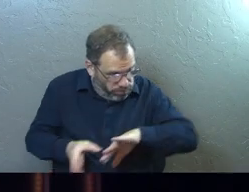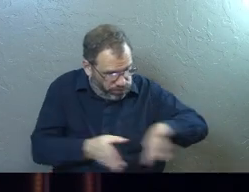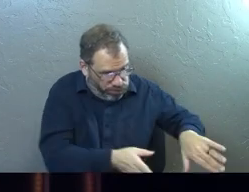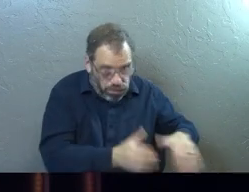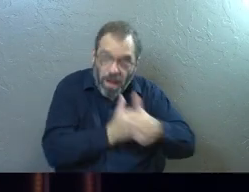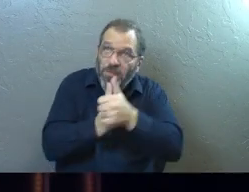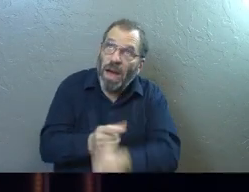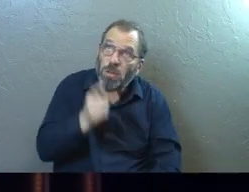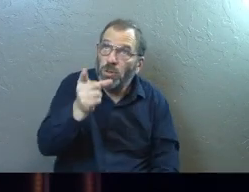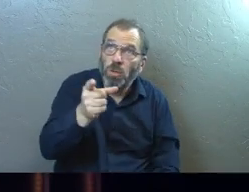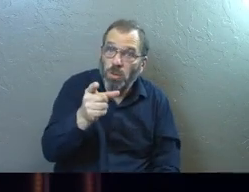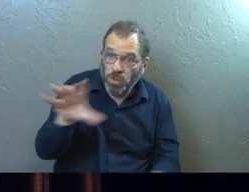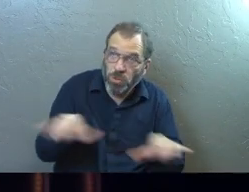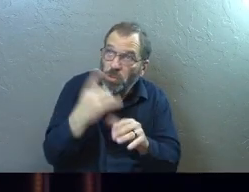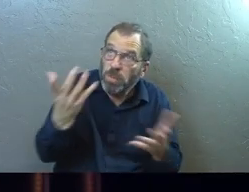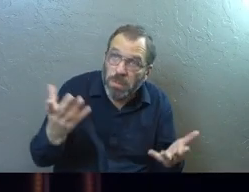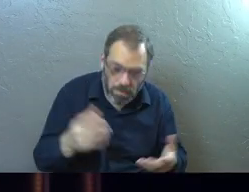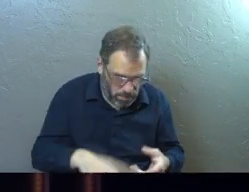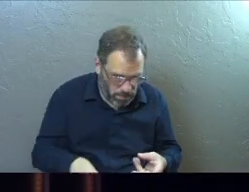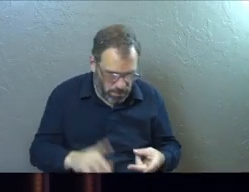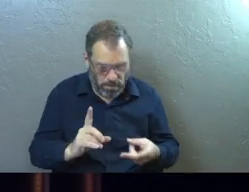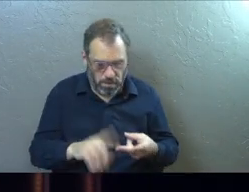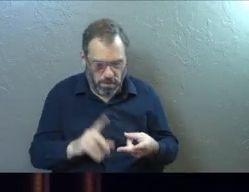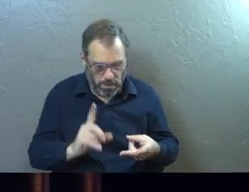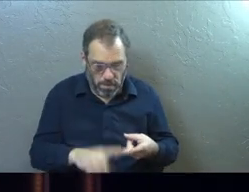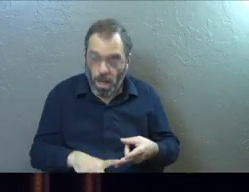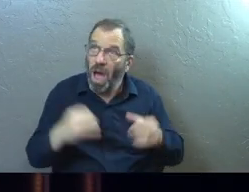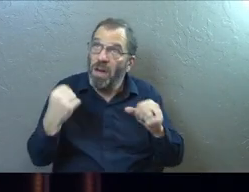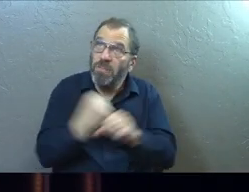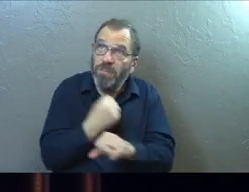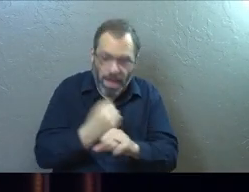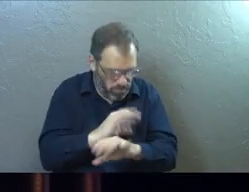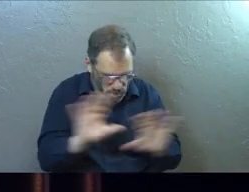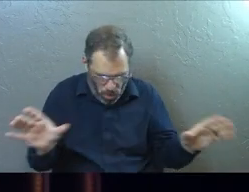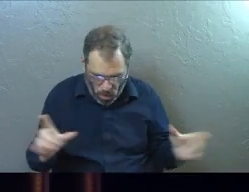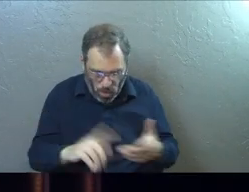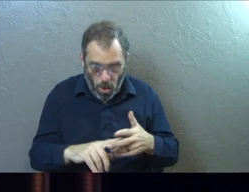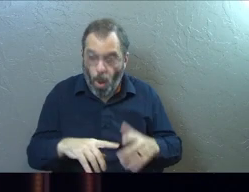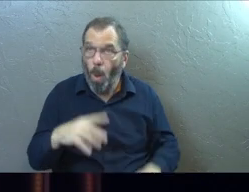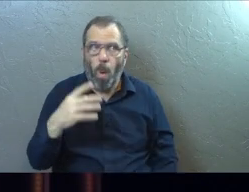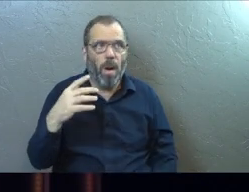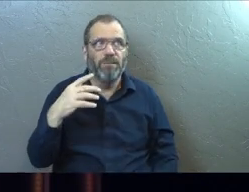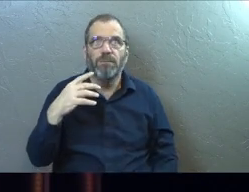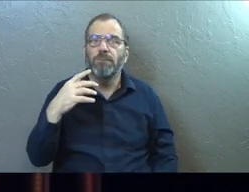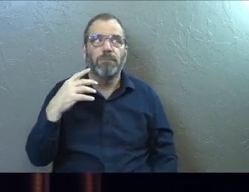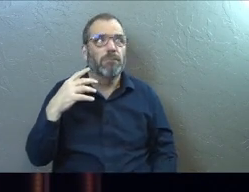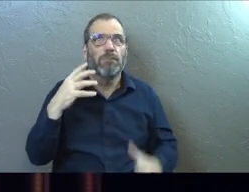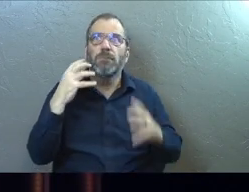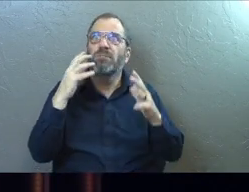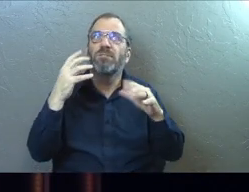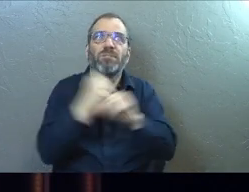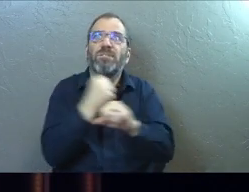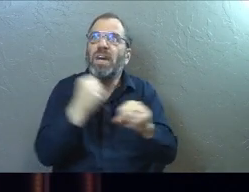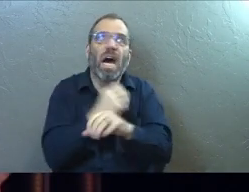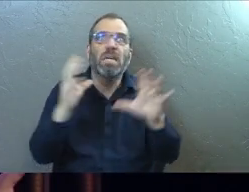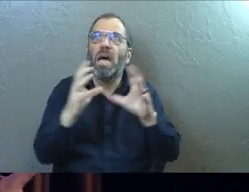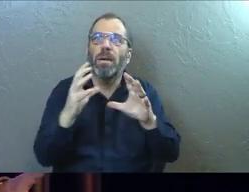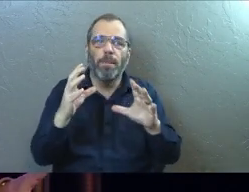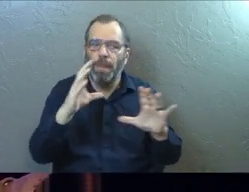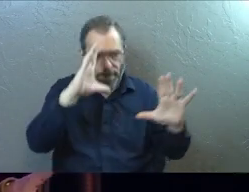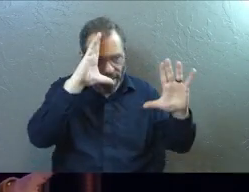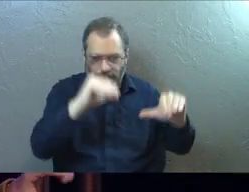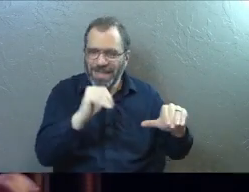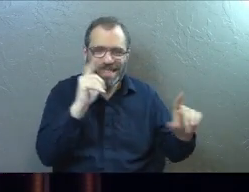need to follow you because you're actually doing something? I need to not fight about it and freak out and panic, but I need to realize my expectations were never the